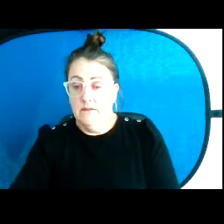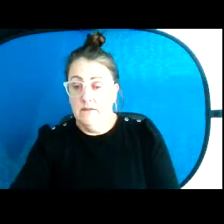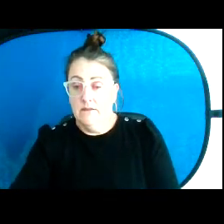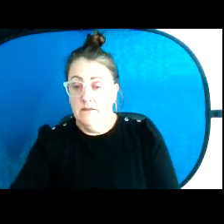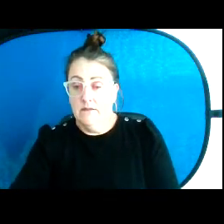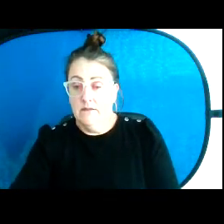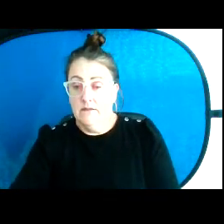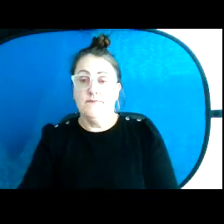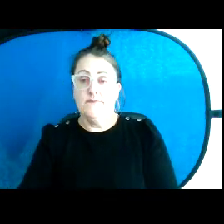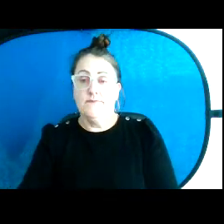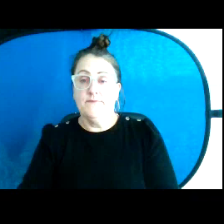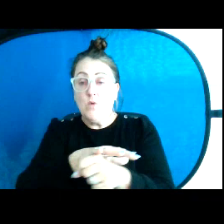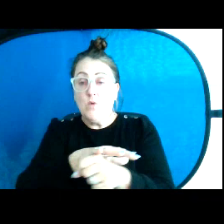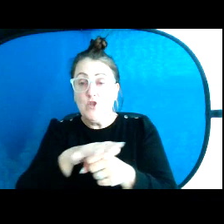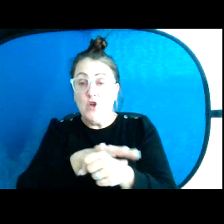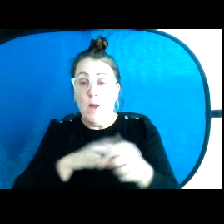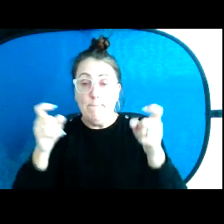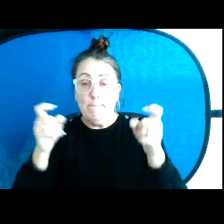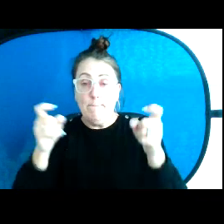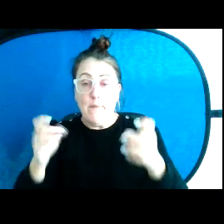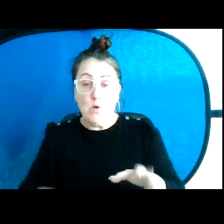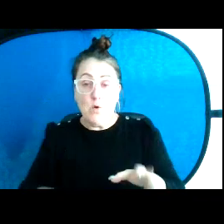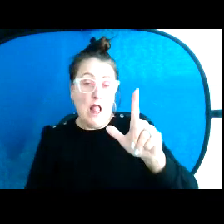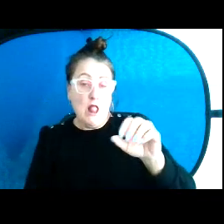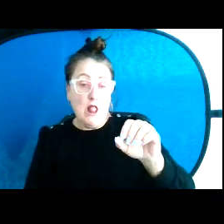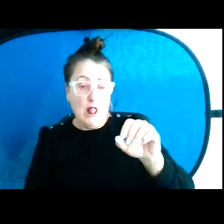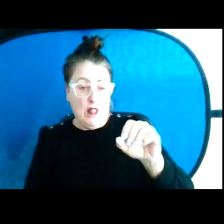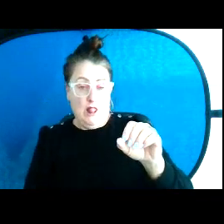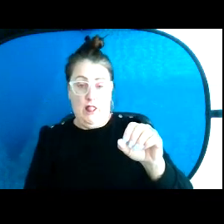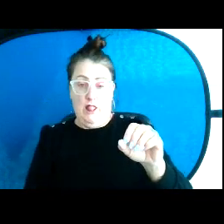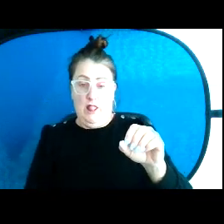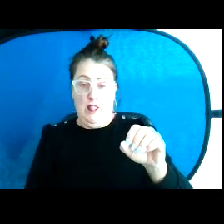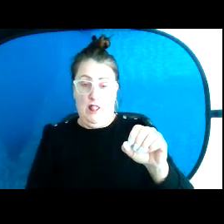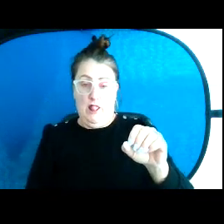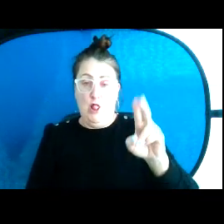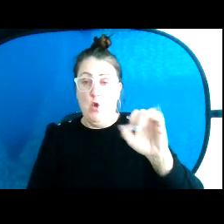Moderator, Louis Thao.